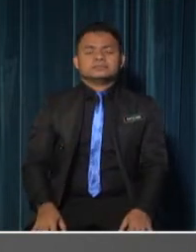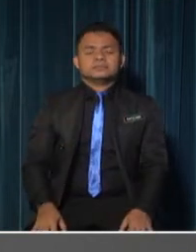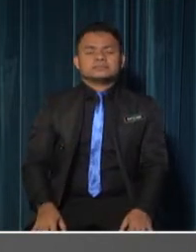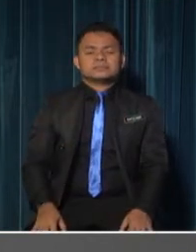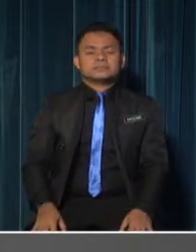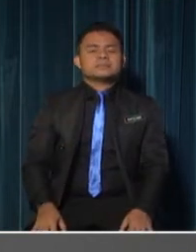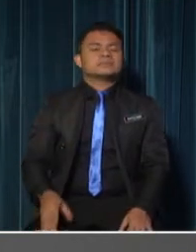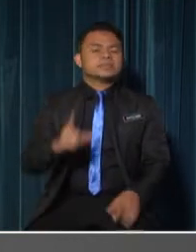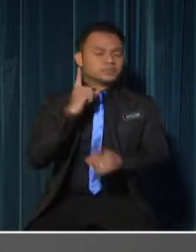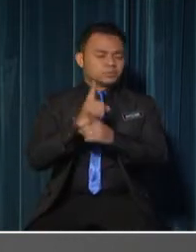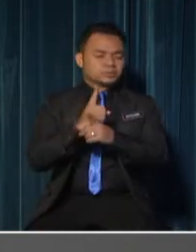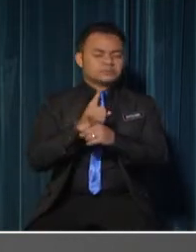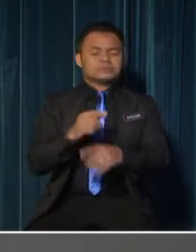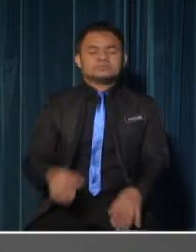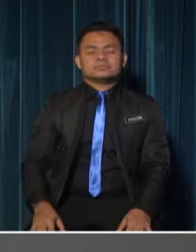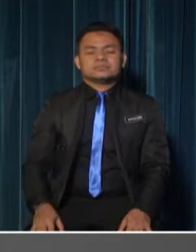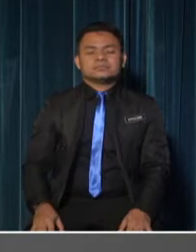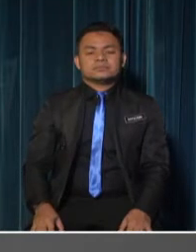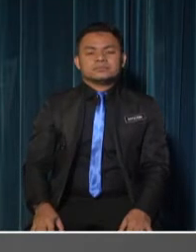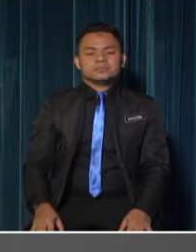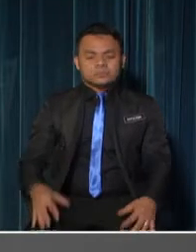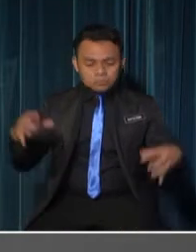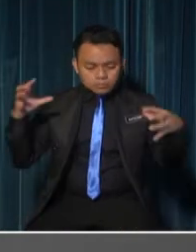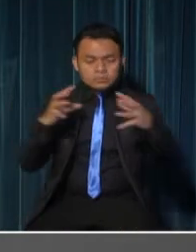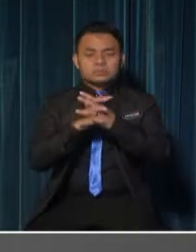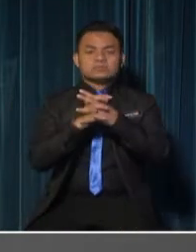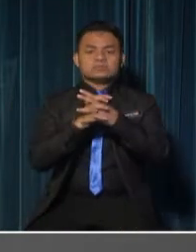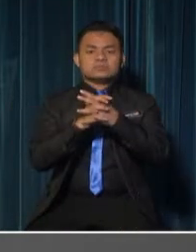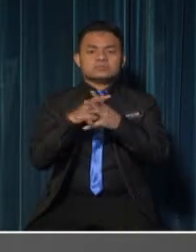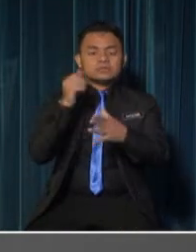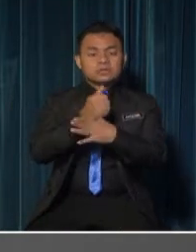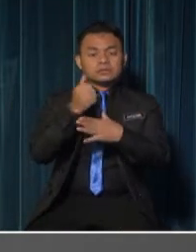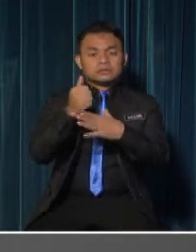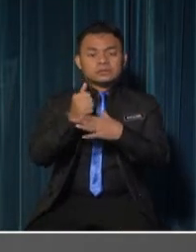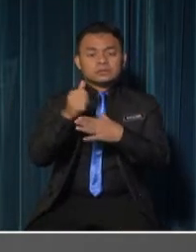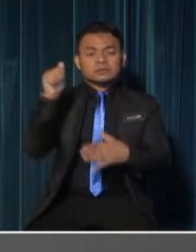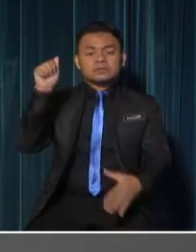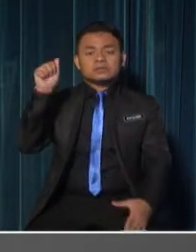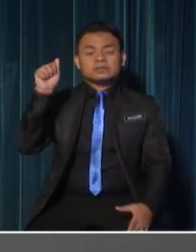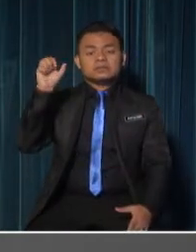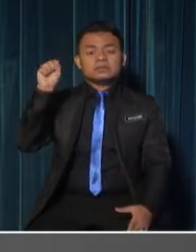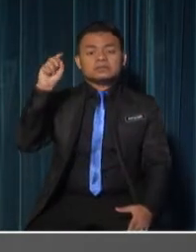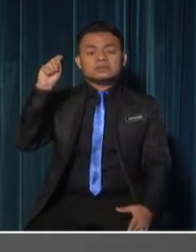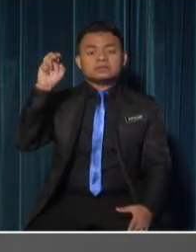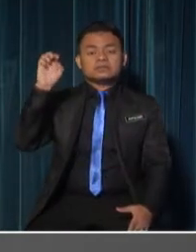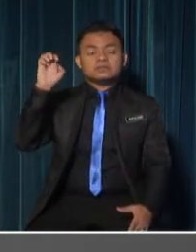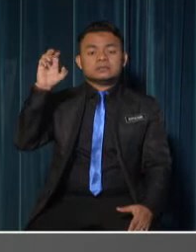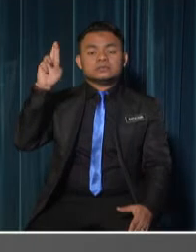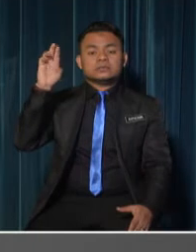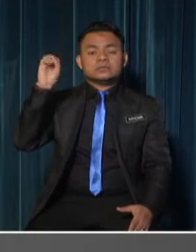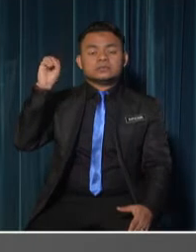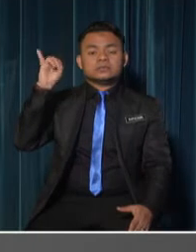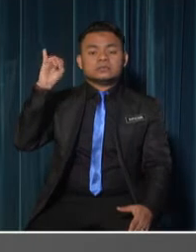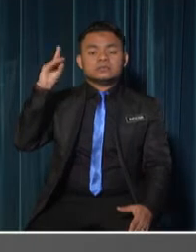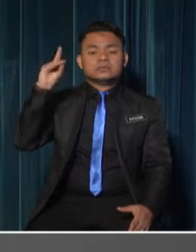Very good. Collisions between asteroids produce small pieces of rock in